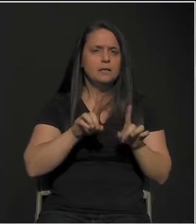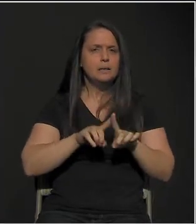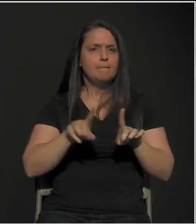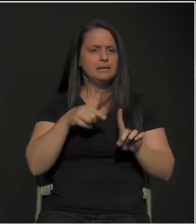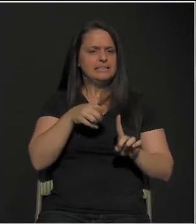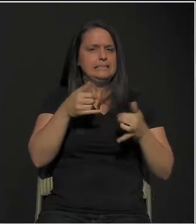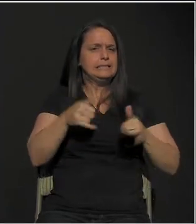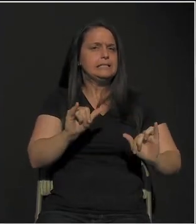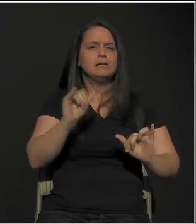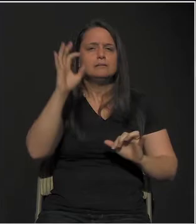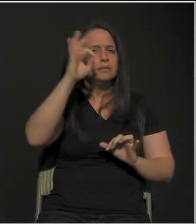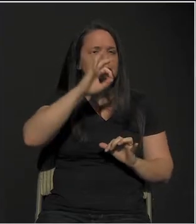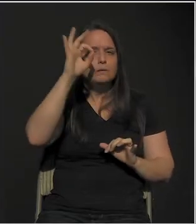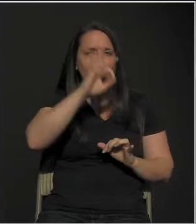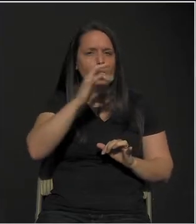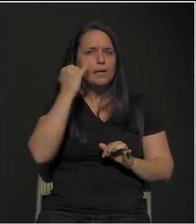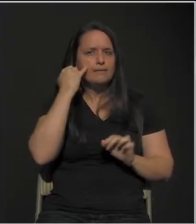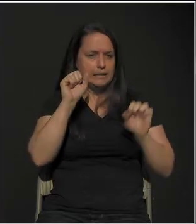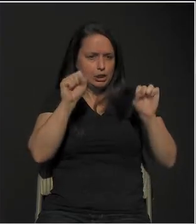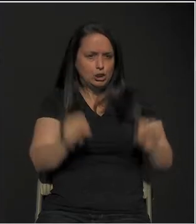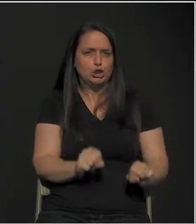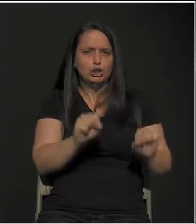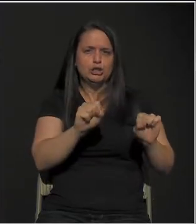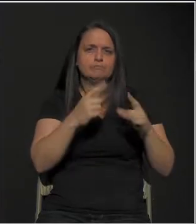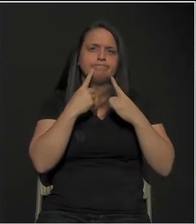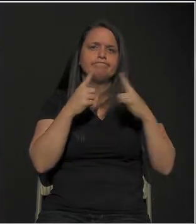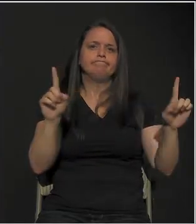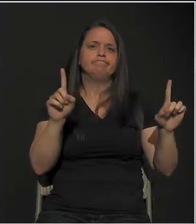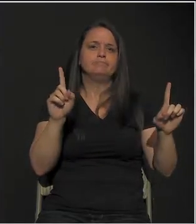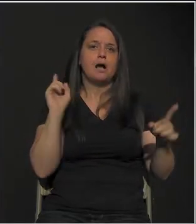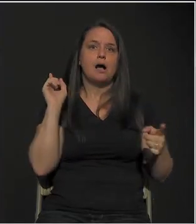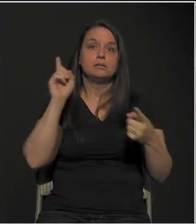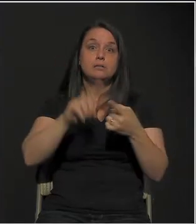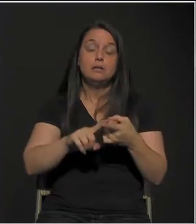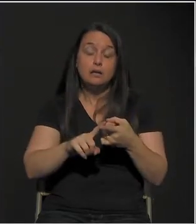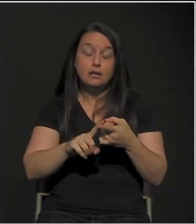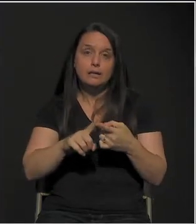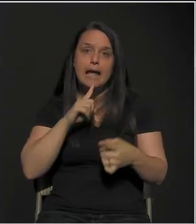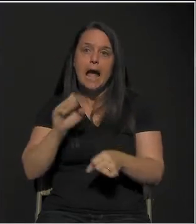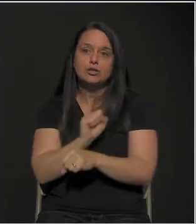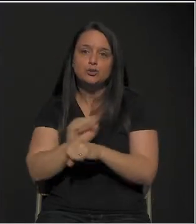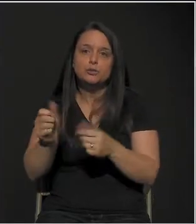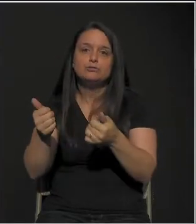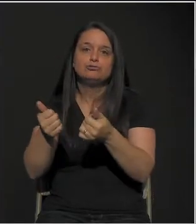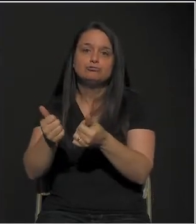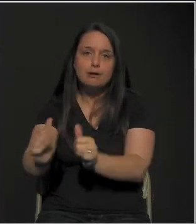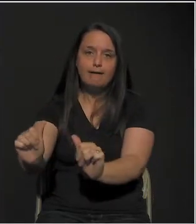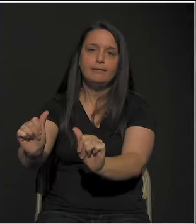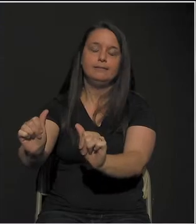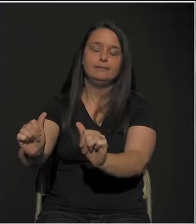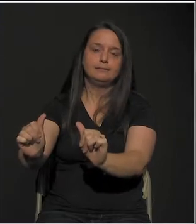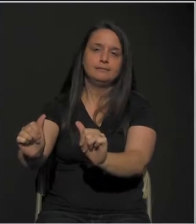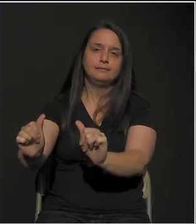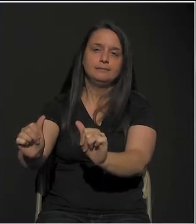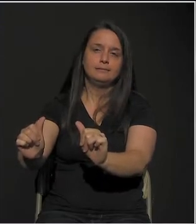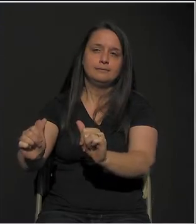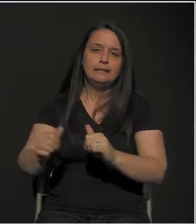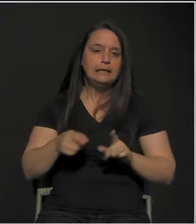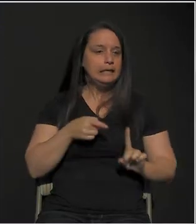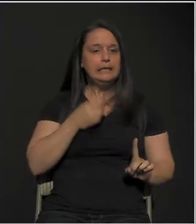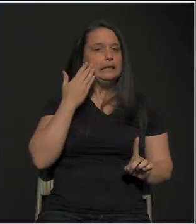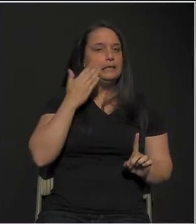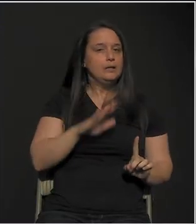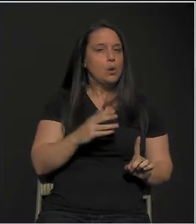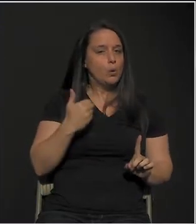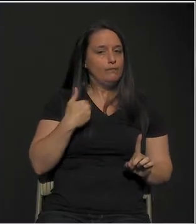know if he could do it until he actually tried. He didn't know if